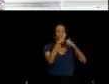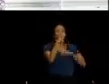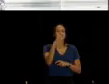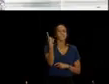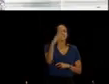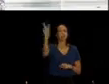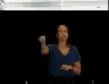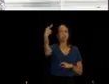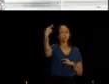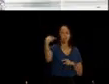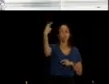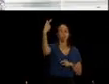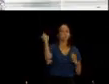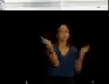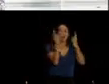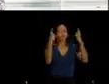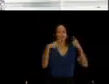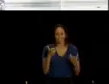or I